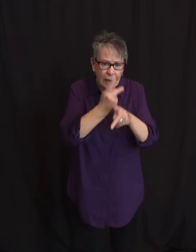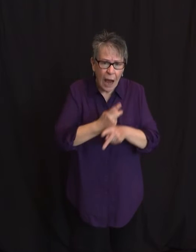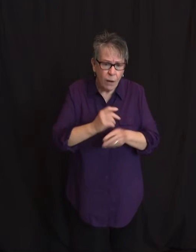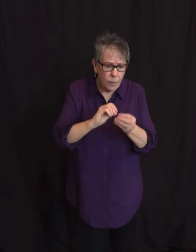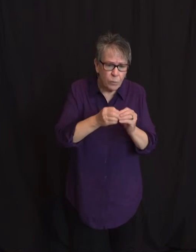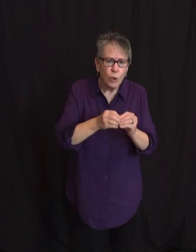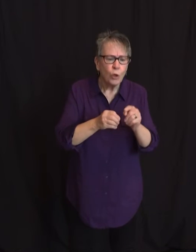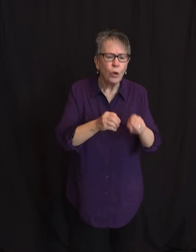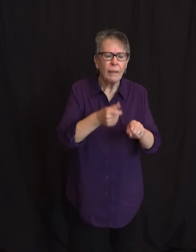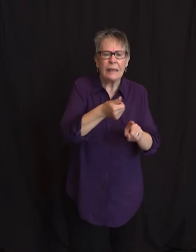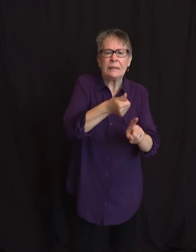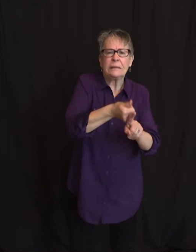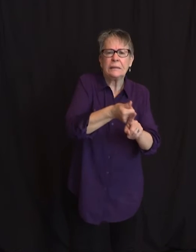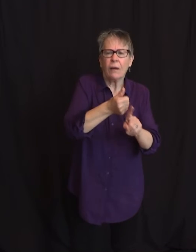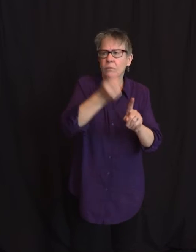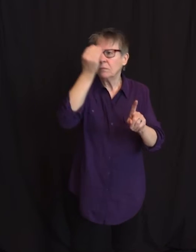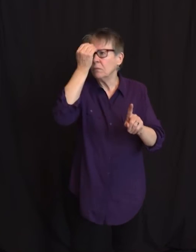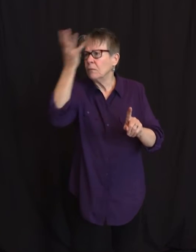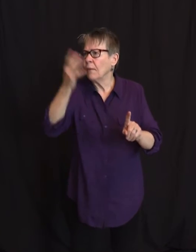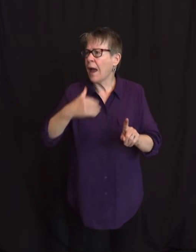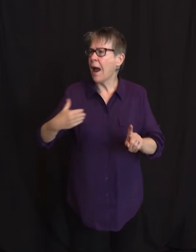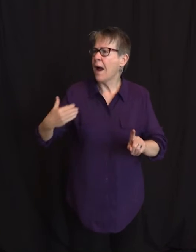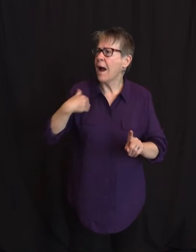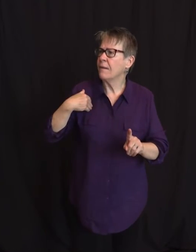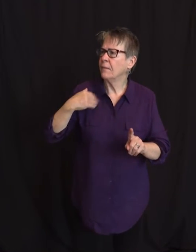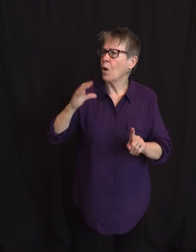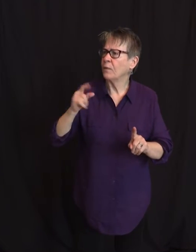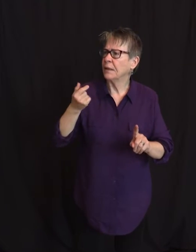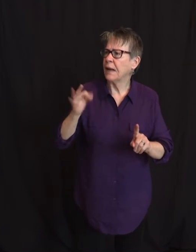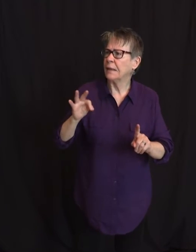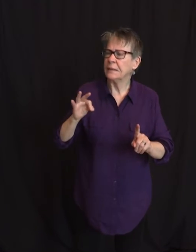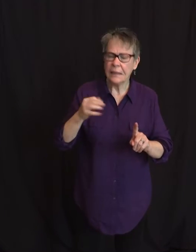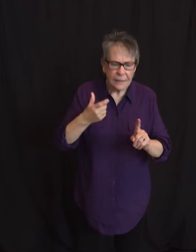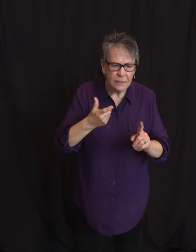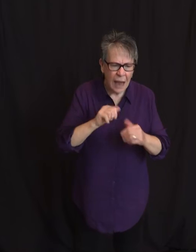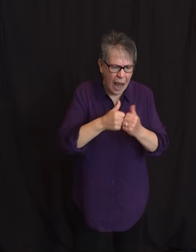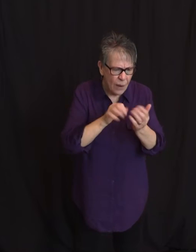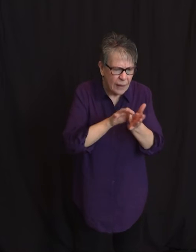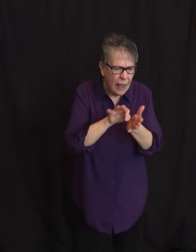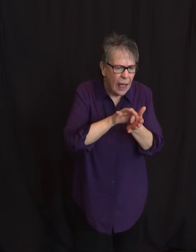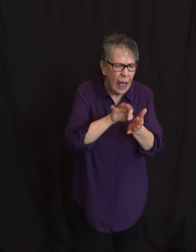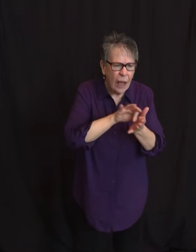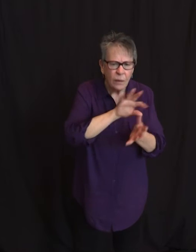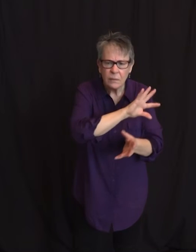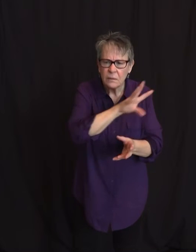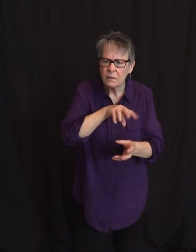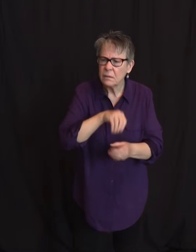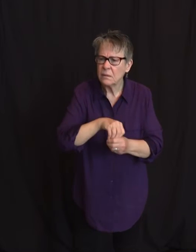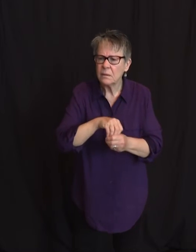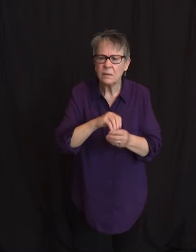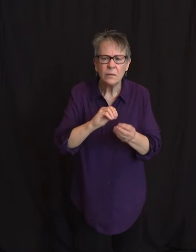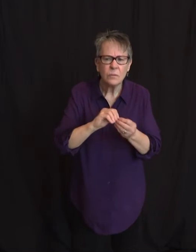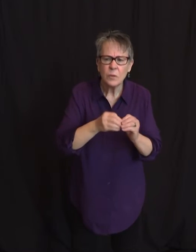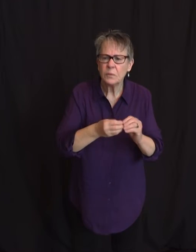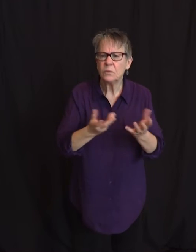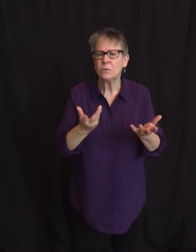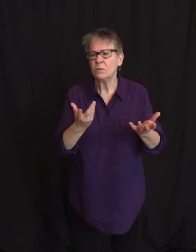time. So there cannot reliably tell you what percentage of those reports coming in are from healthcare workers or